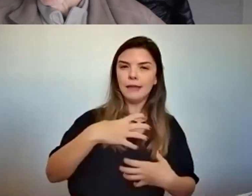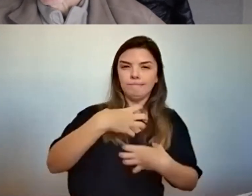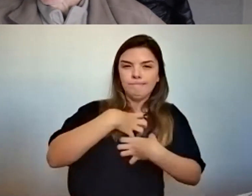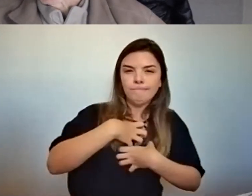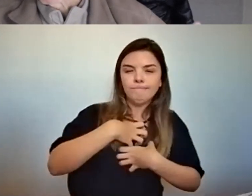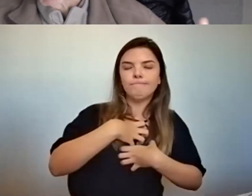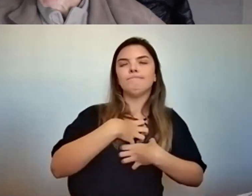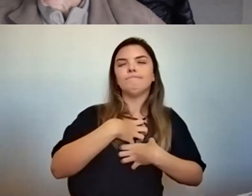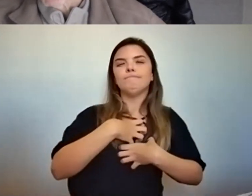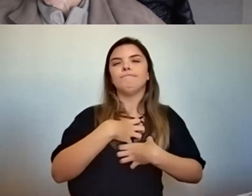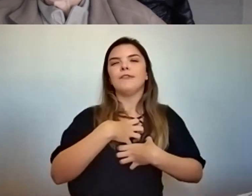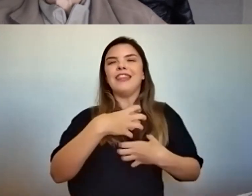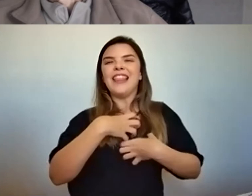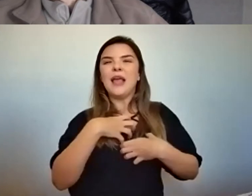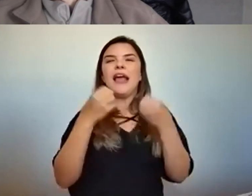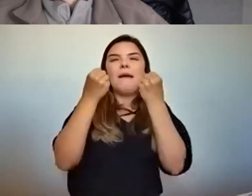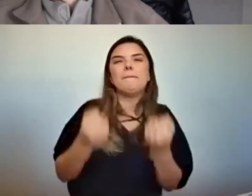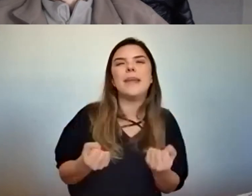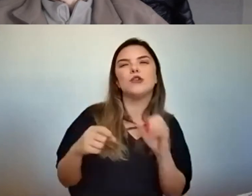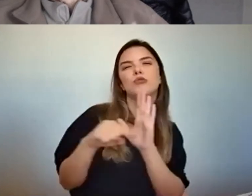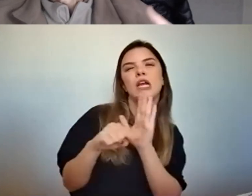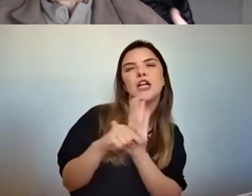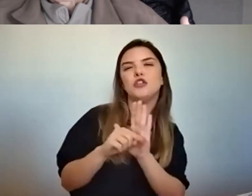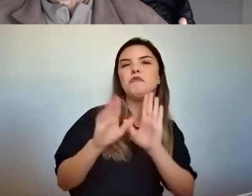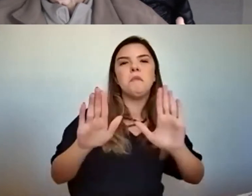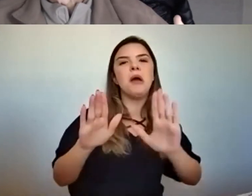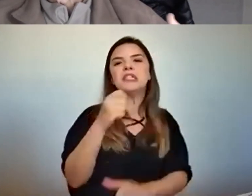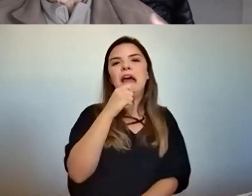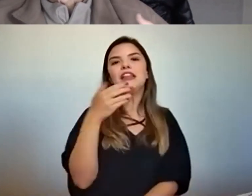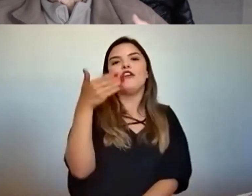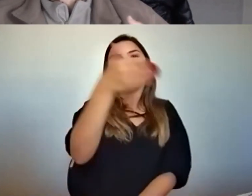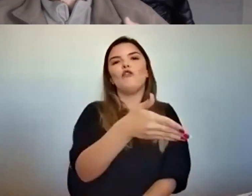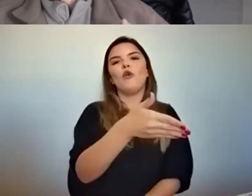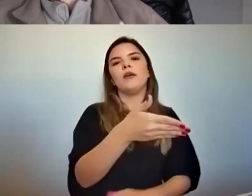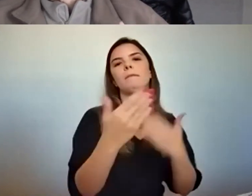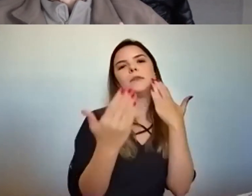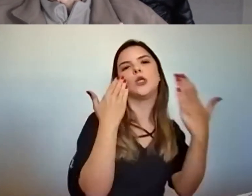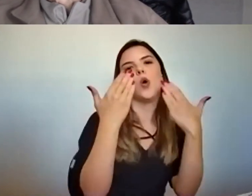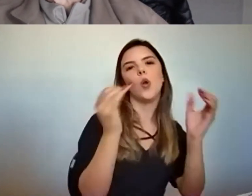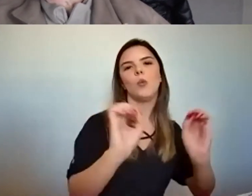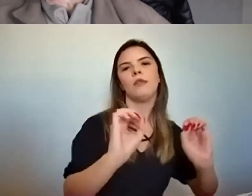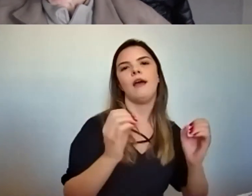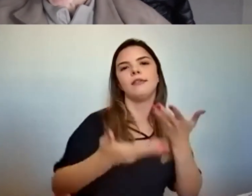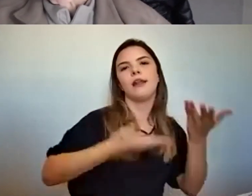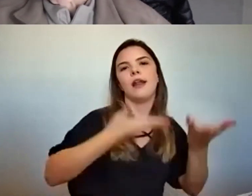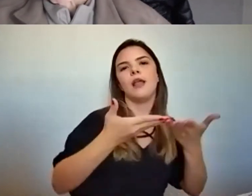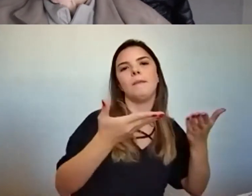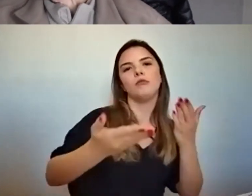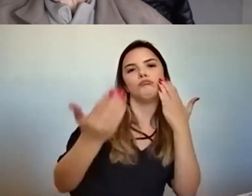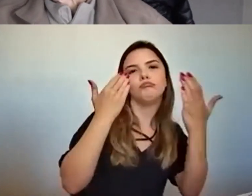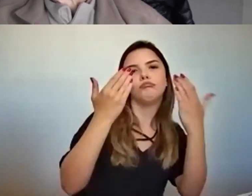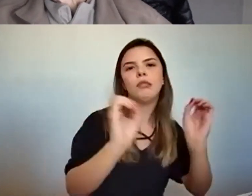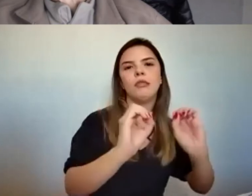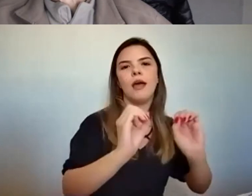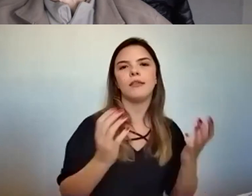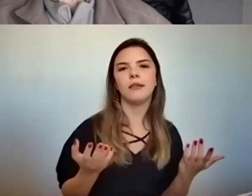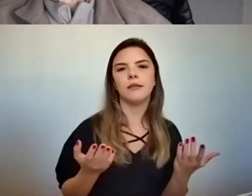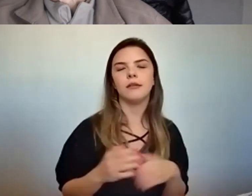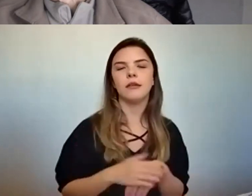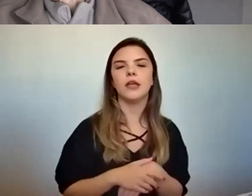consult. It's very difficult. We could look at things experimentally,